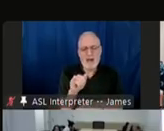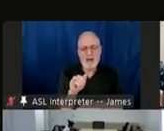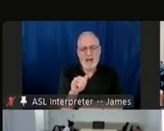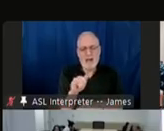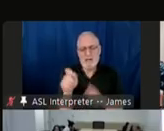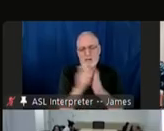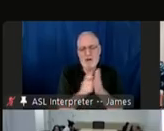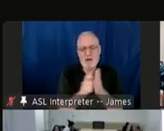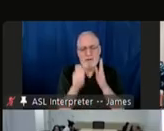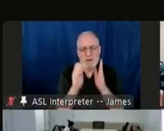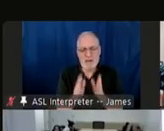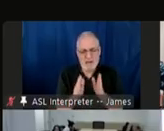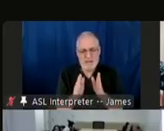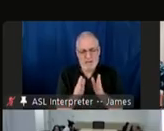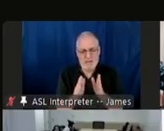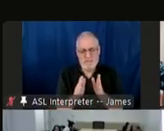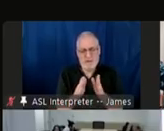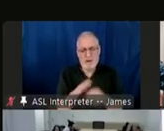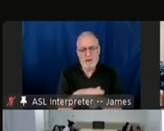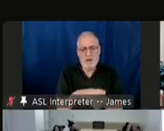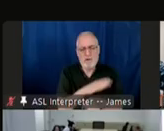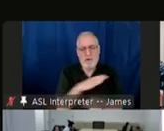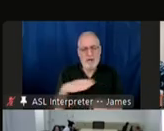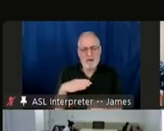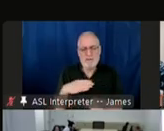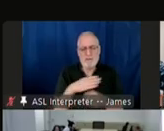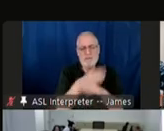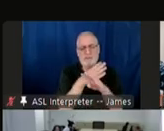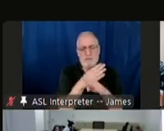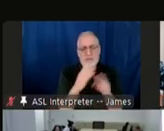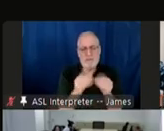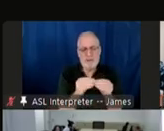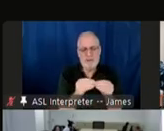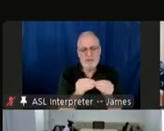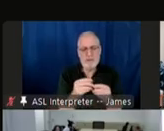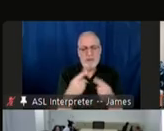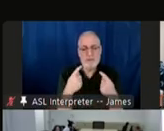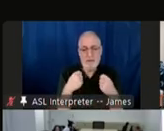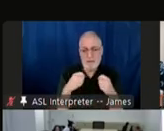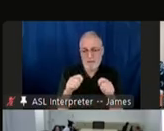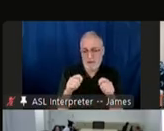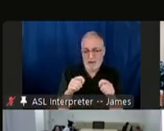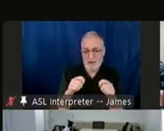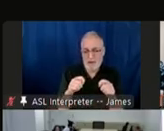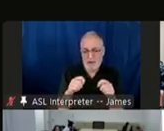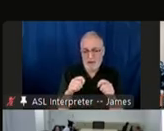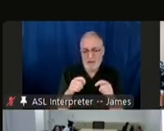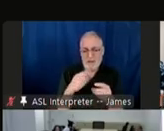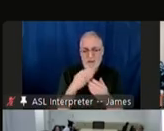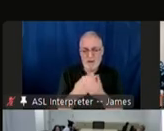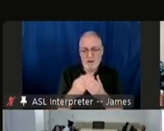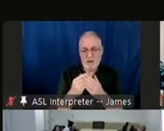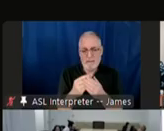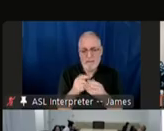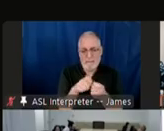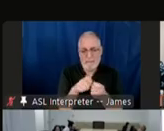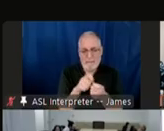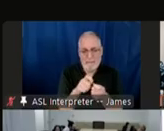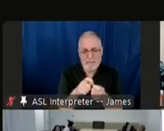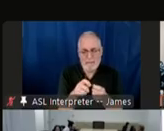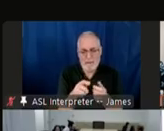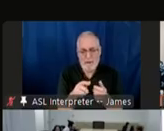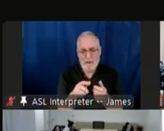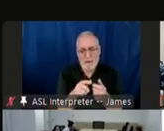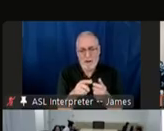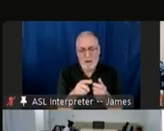local council Zoom meetings. We decided to give it a try just so that we could try to get really good, accurate notes without having to, invest a